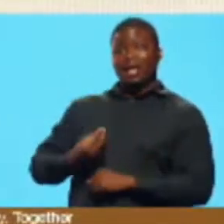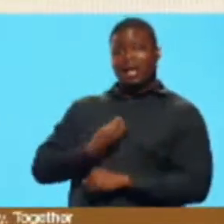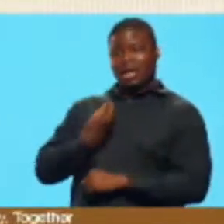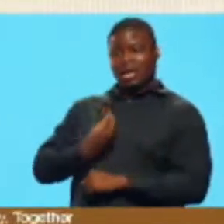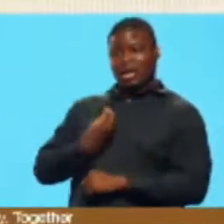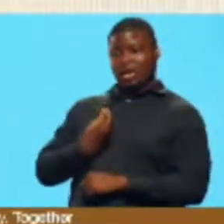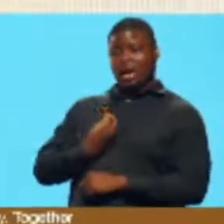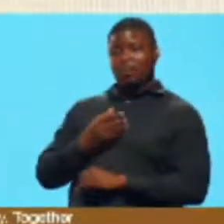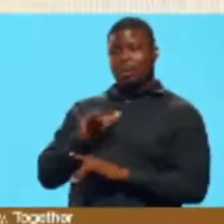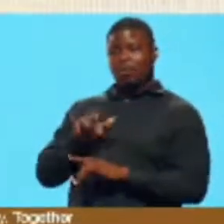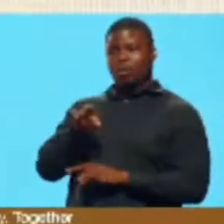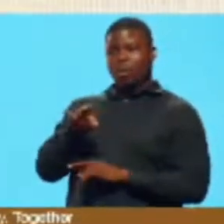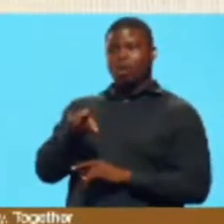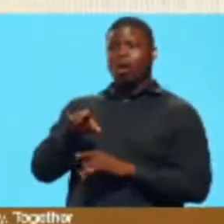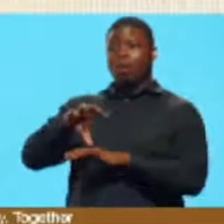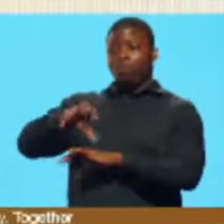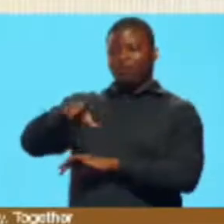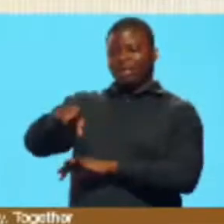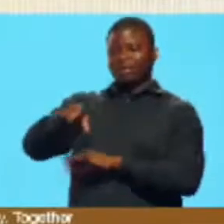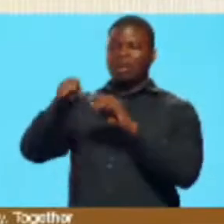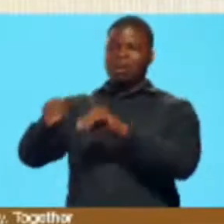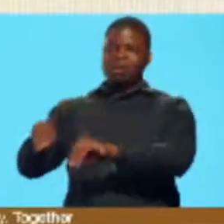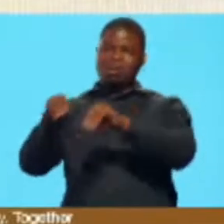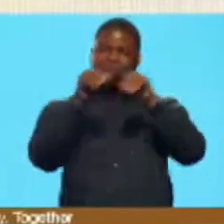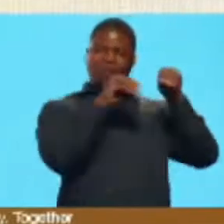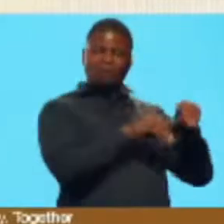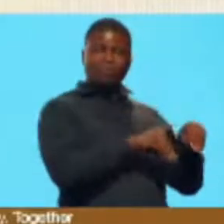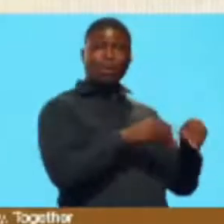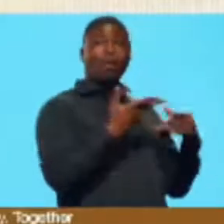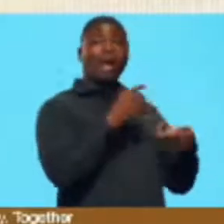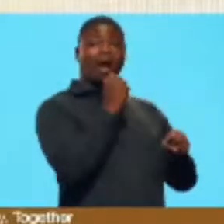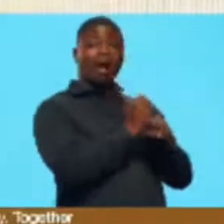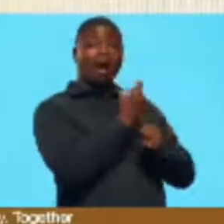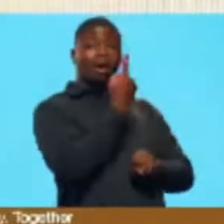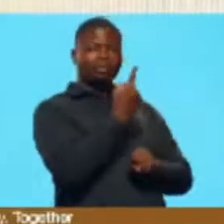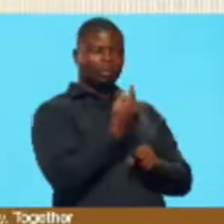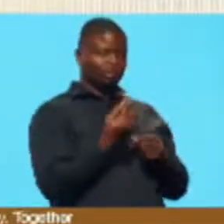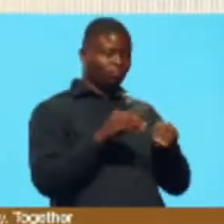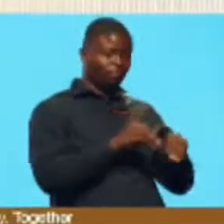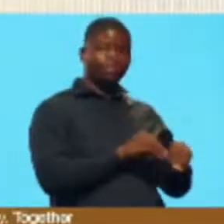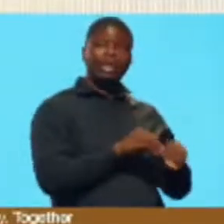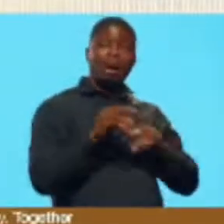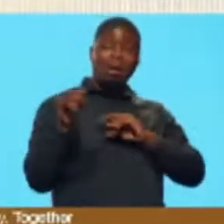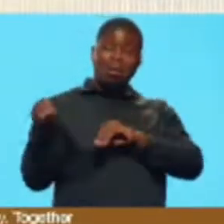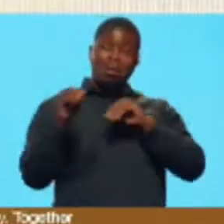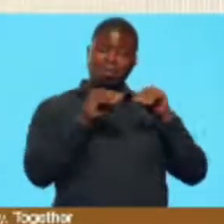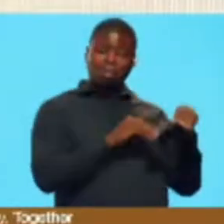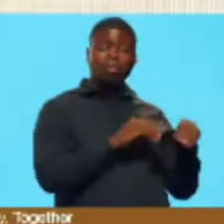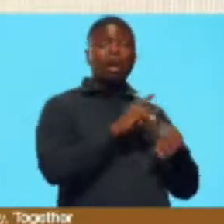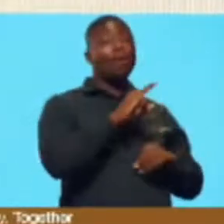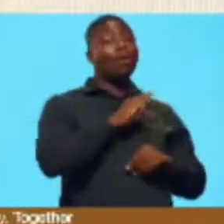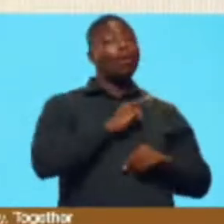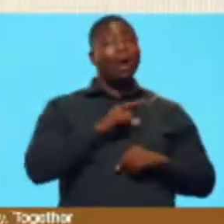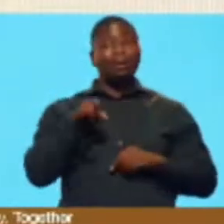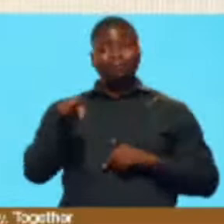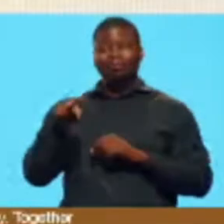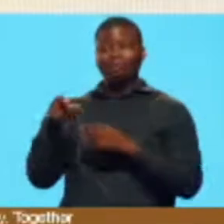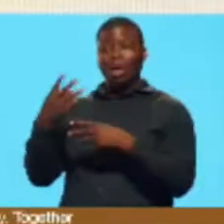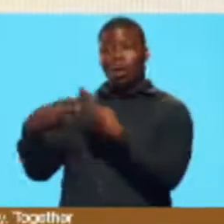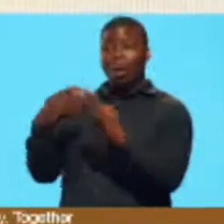out from KZN here to Joburg because one issue of